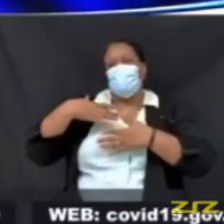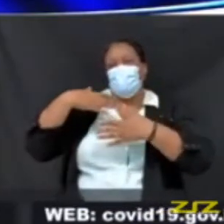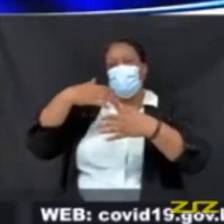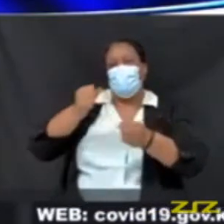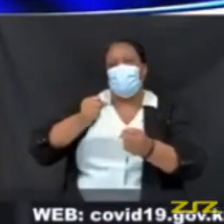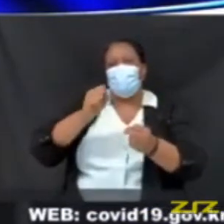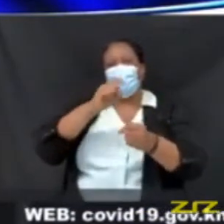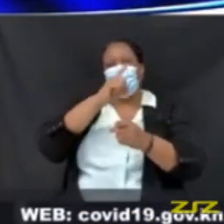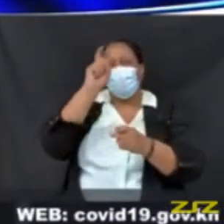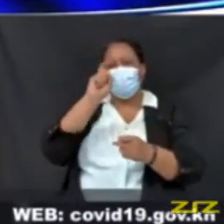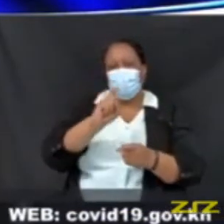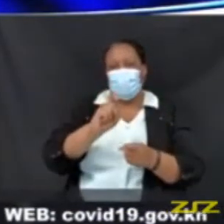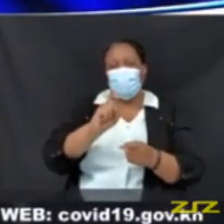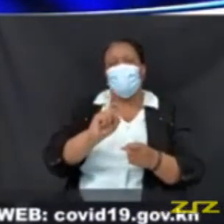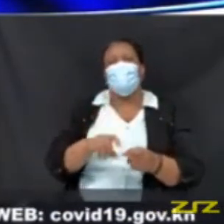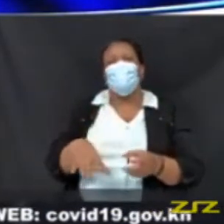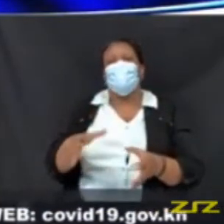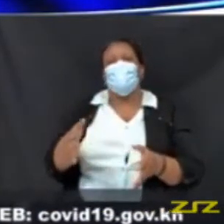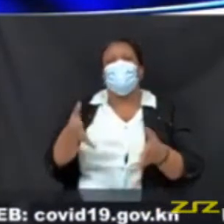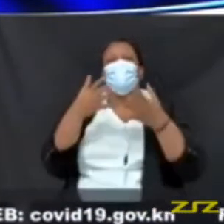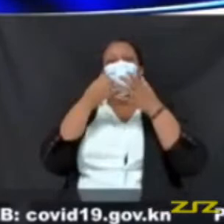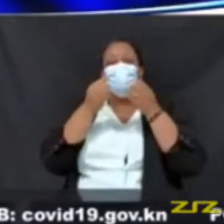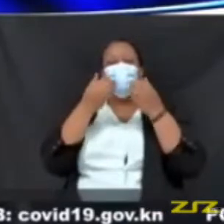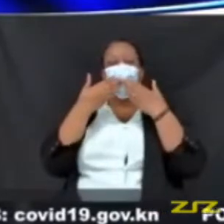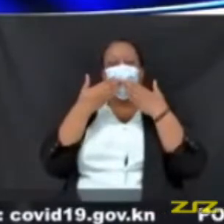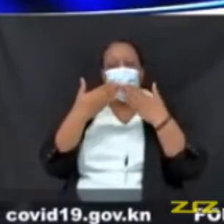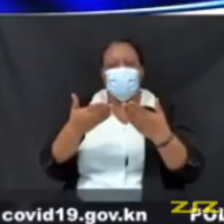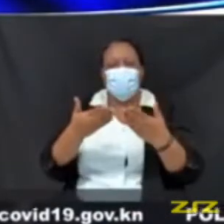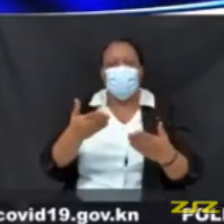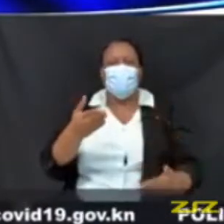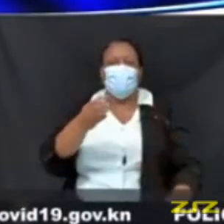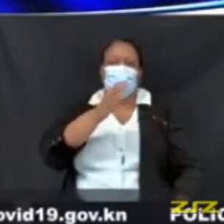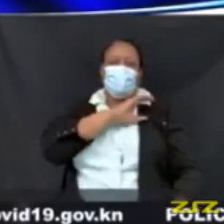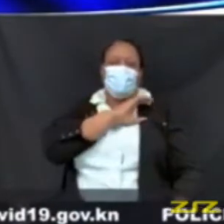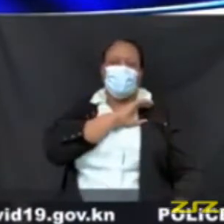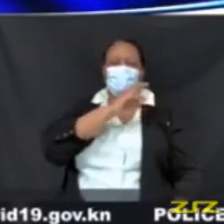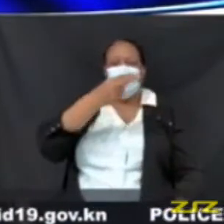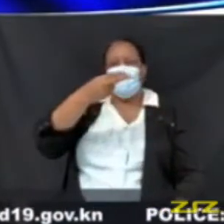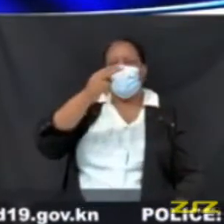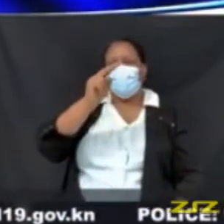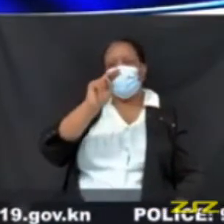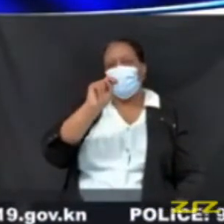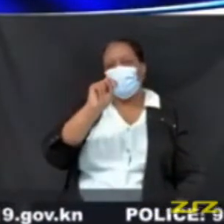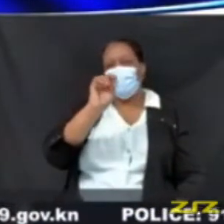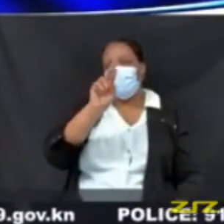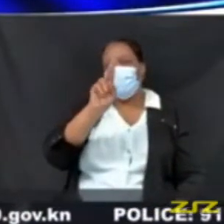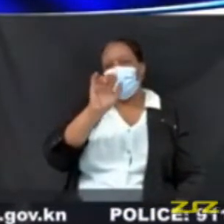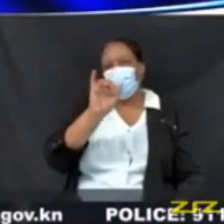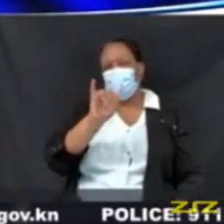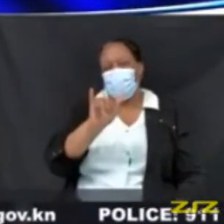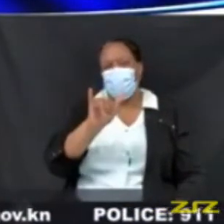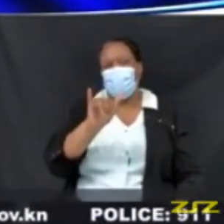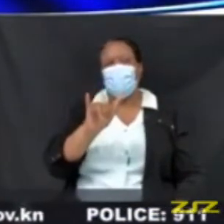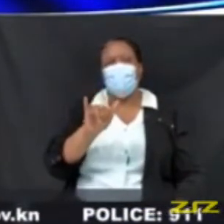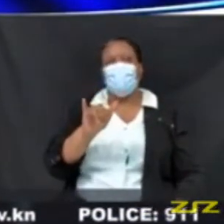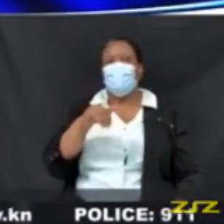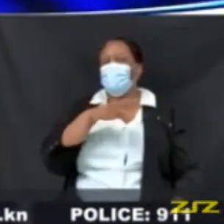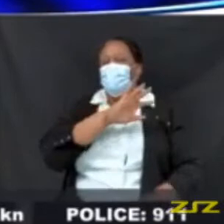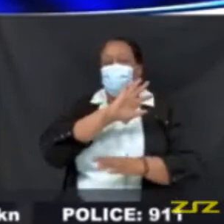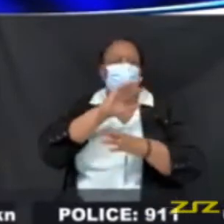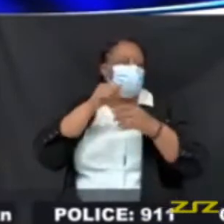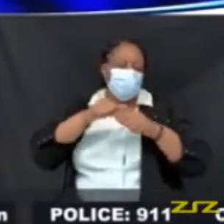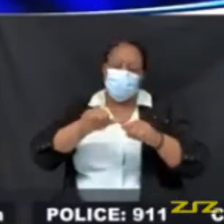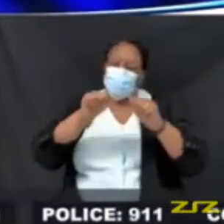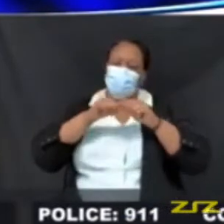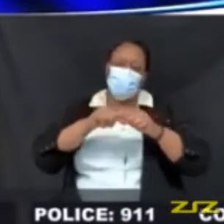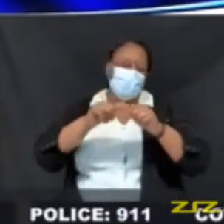our Superintendent of Police, Superintendent Henry, who, trust me, always going and never complains.